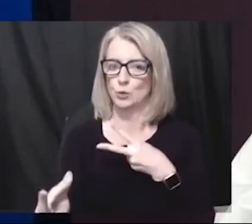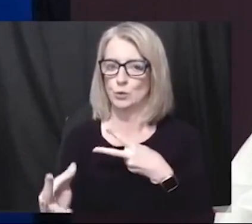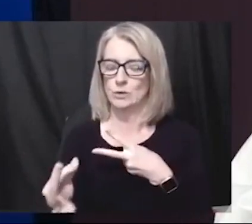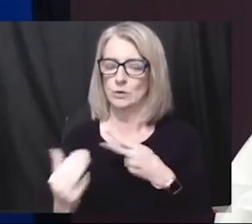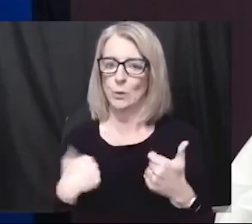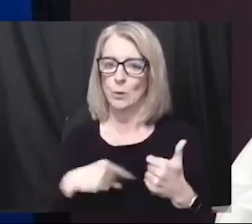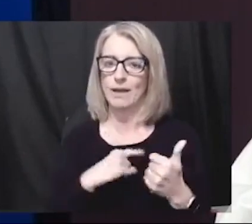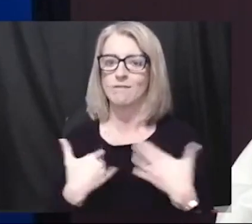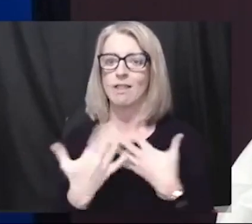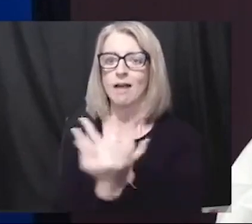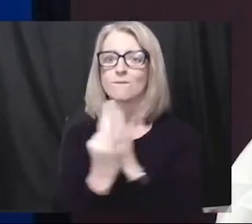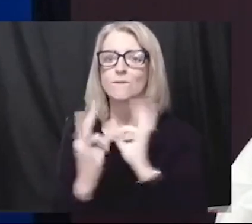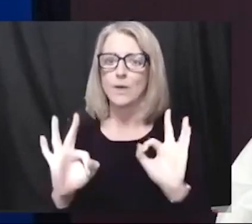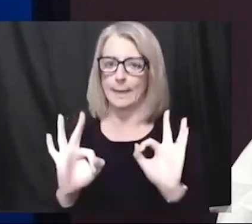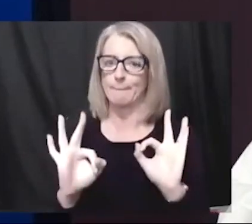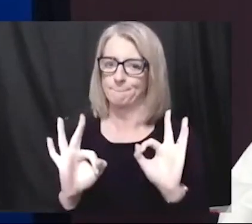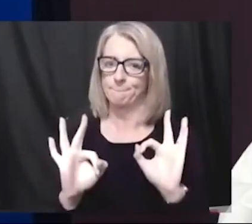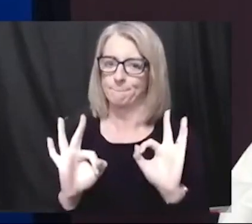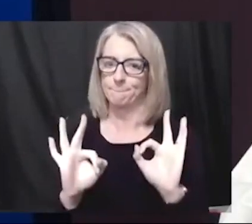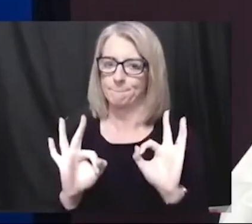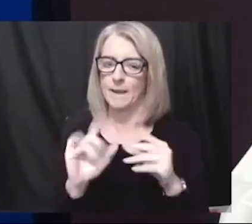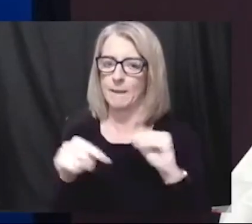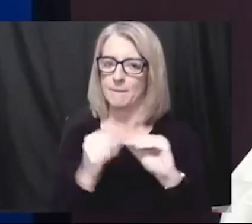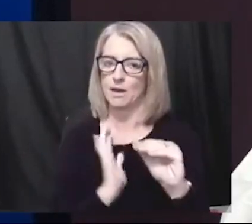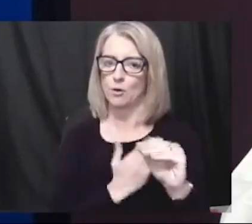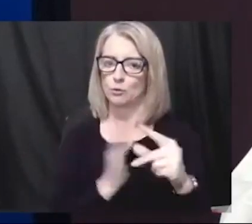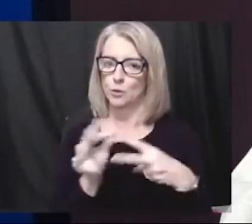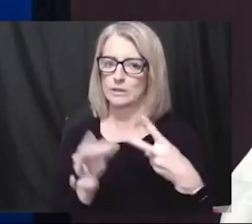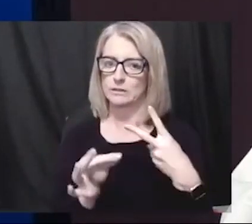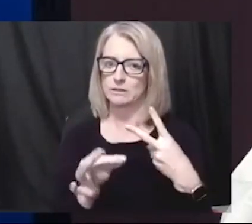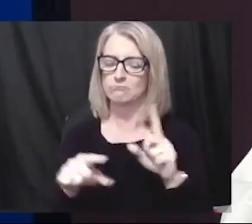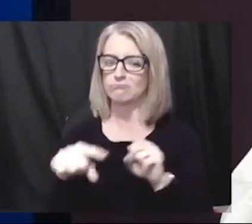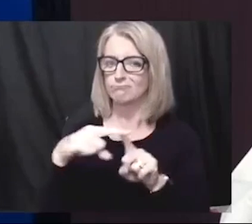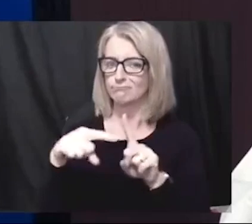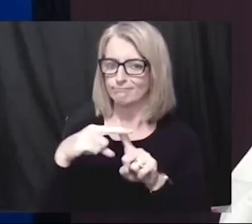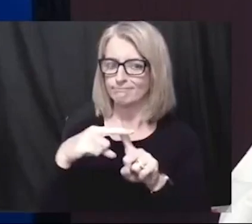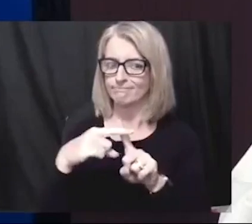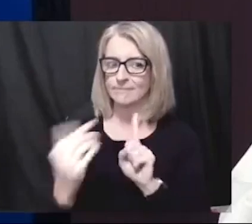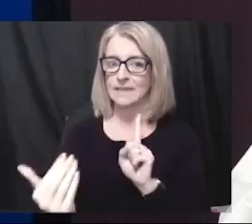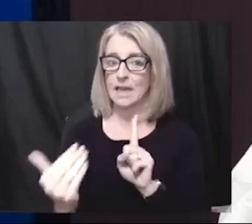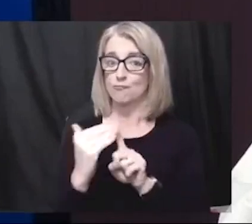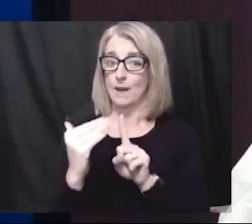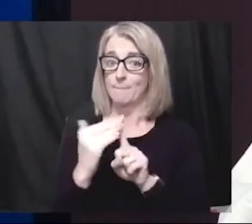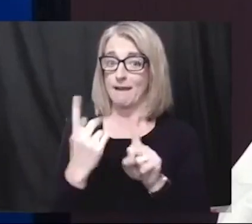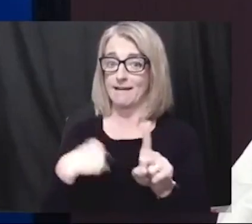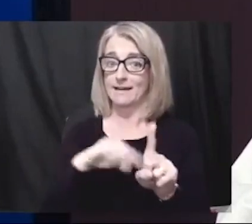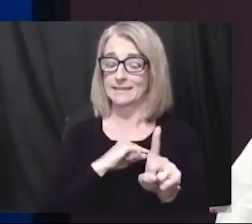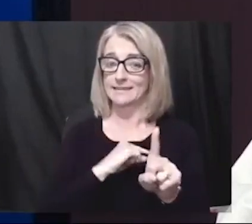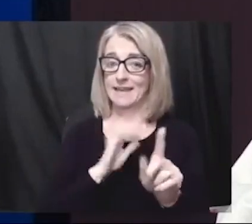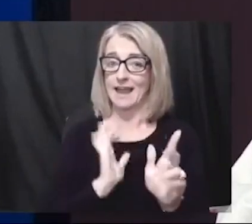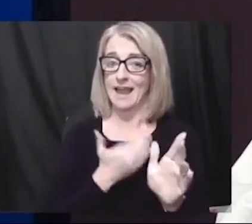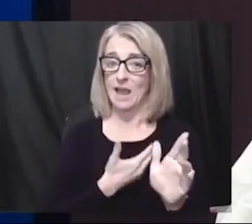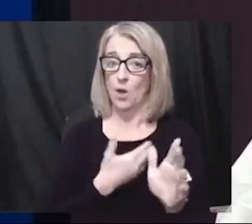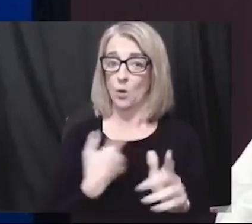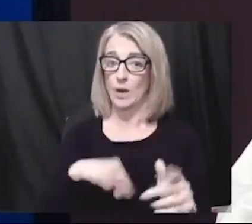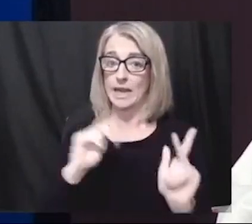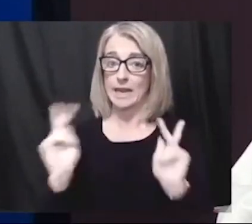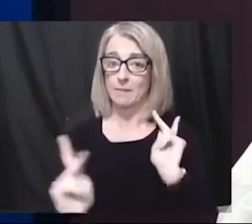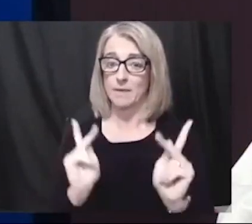those choices. And those are good things. I would remind us that the preamble to the Constitution says, "We the people of the United States of